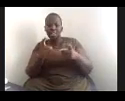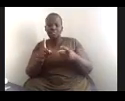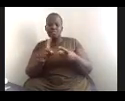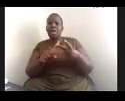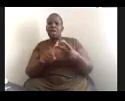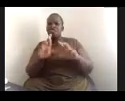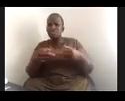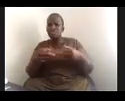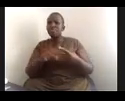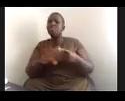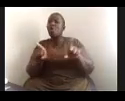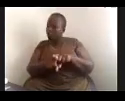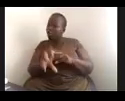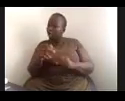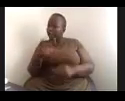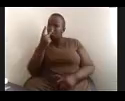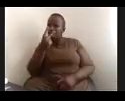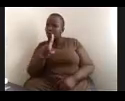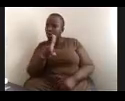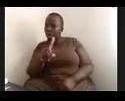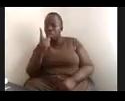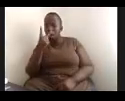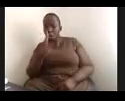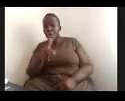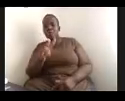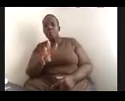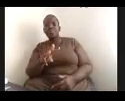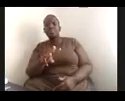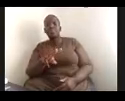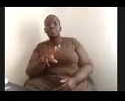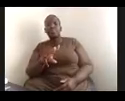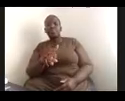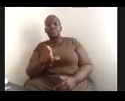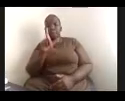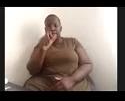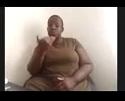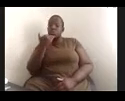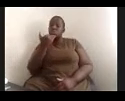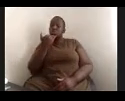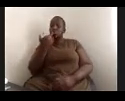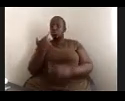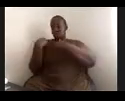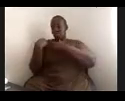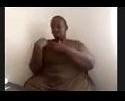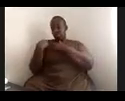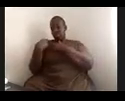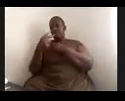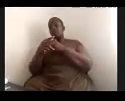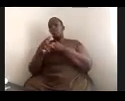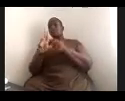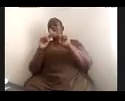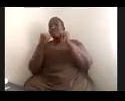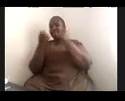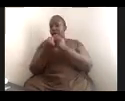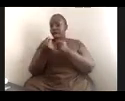run. There's also a section that looks at the role for the person who's responsible